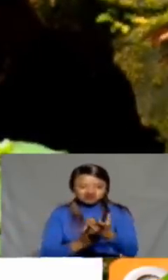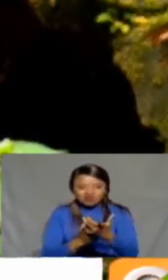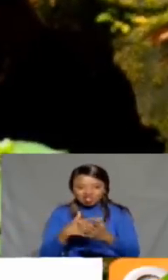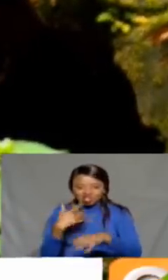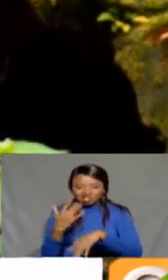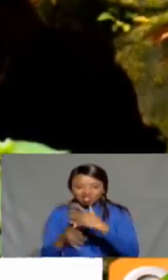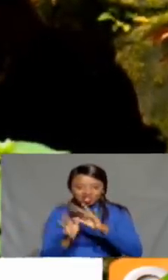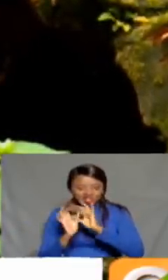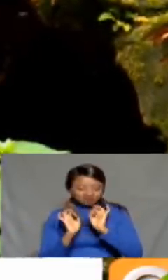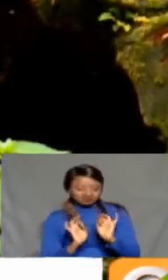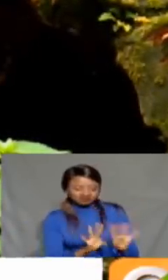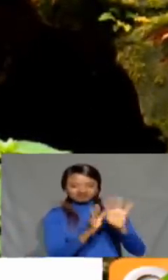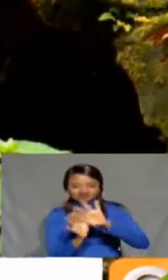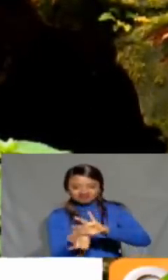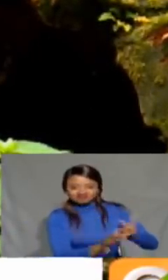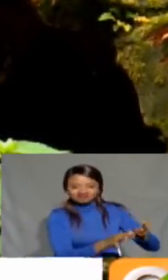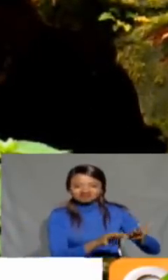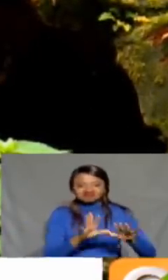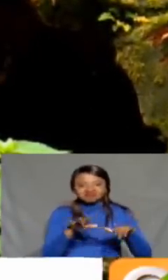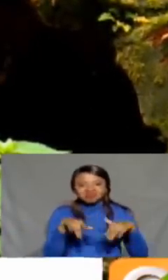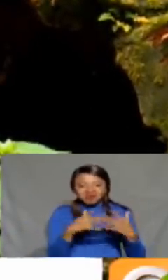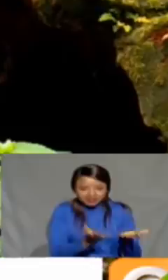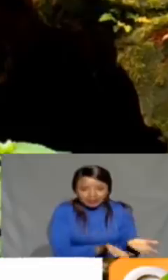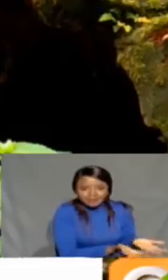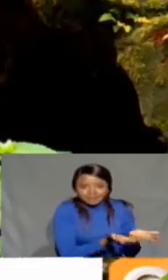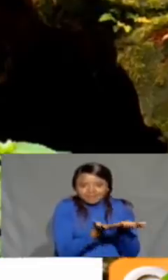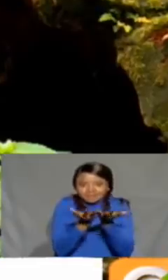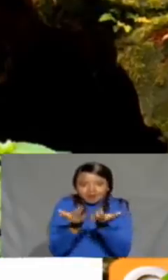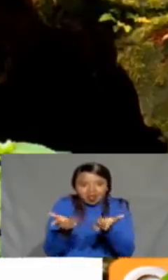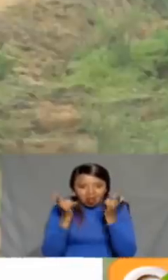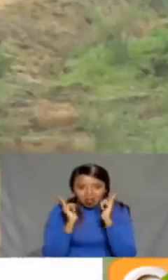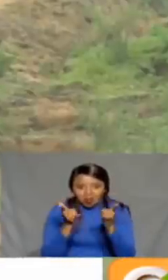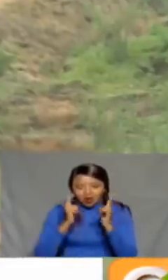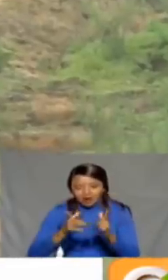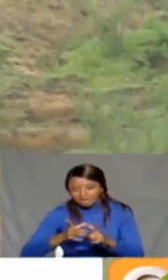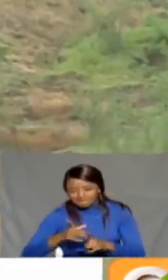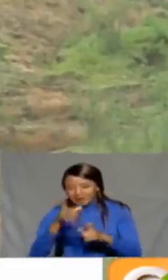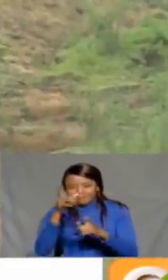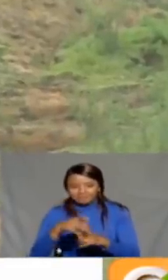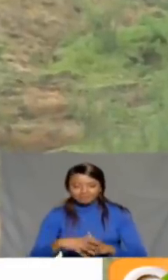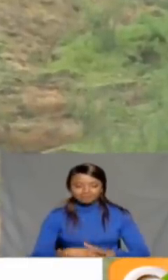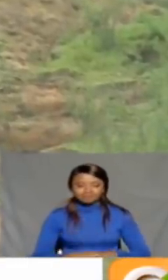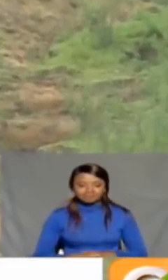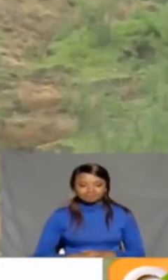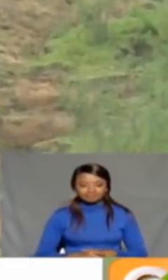are left on the side of the road waiting to be taken away by the trucks.